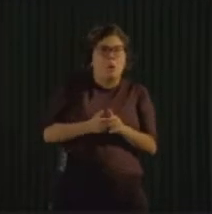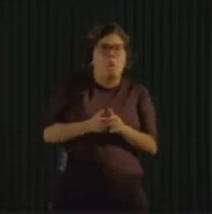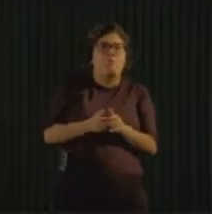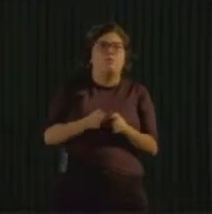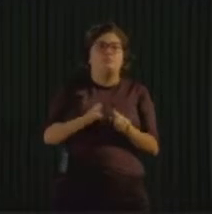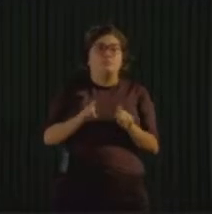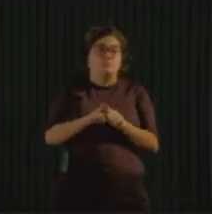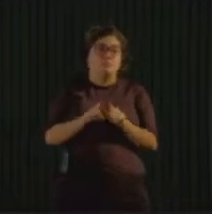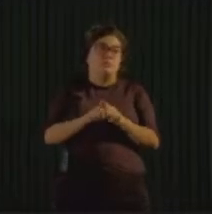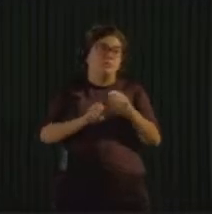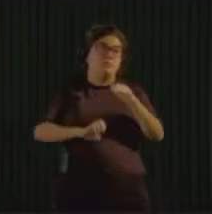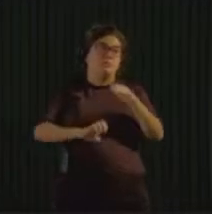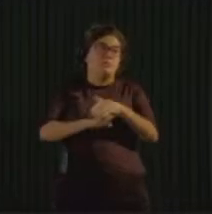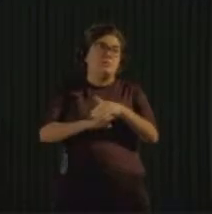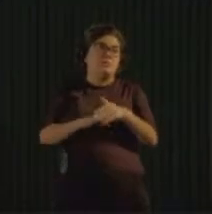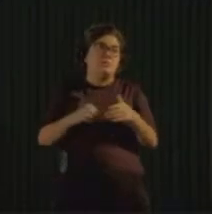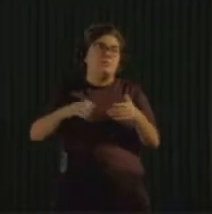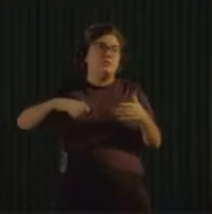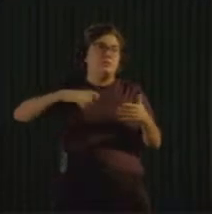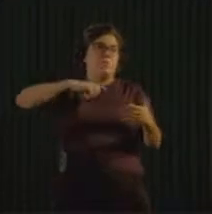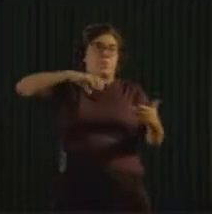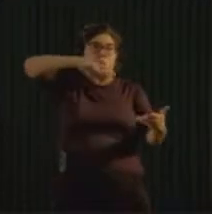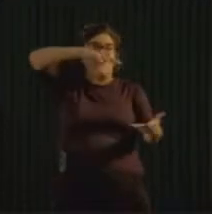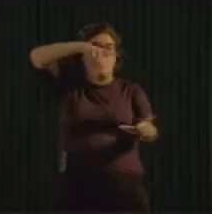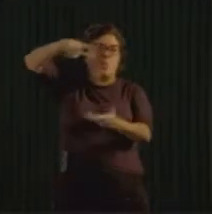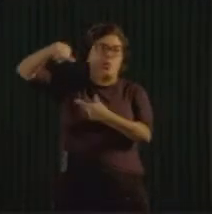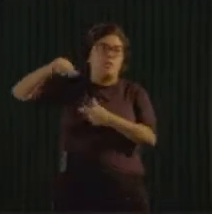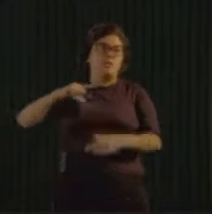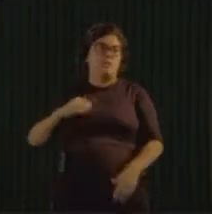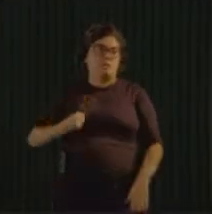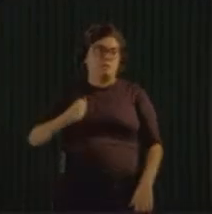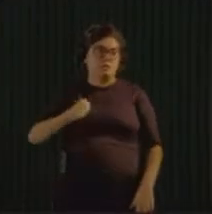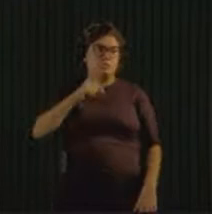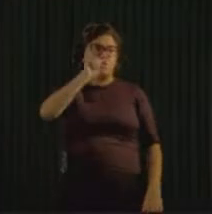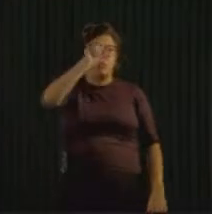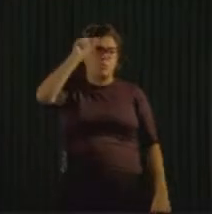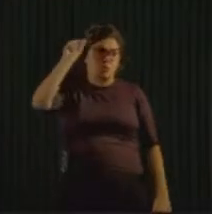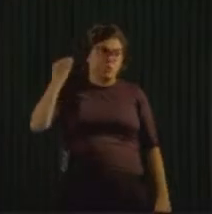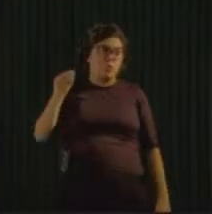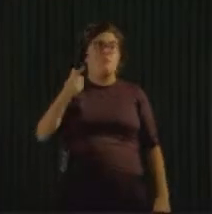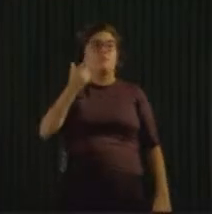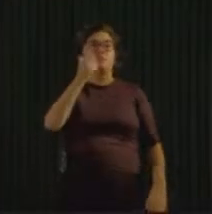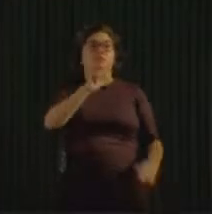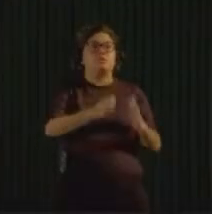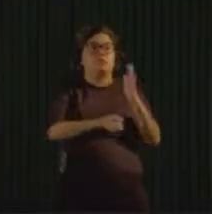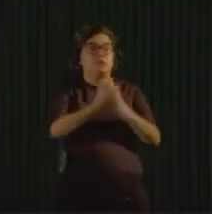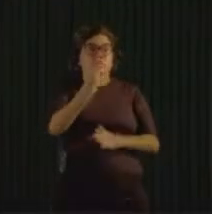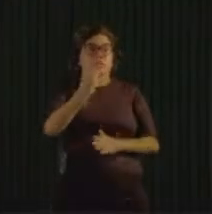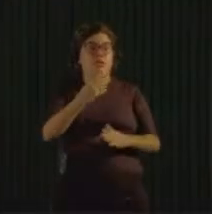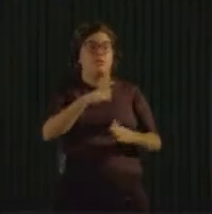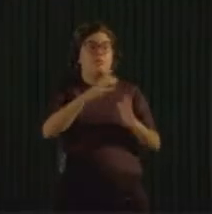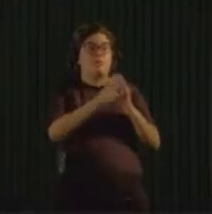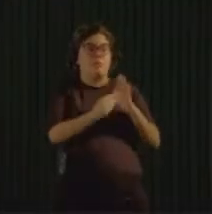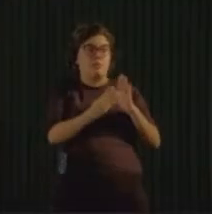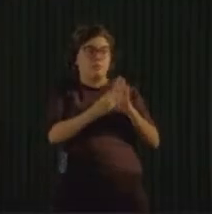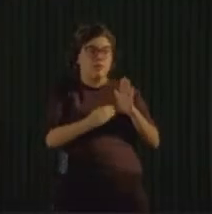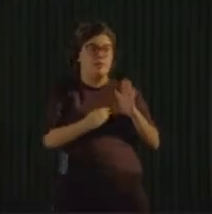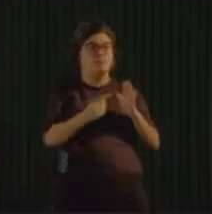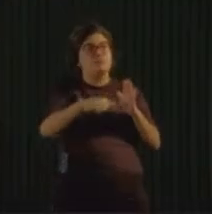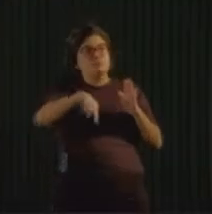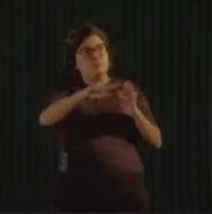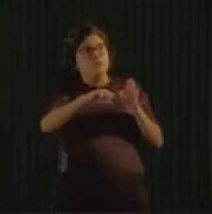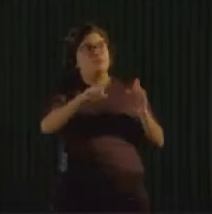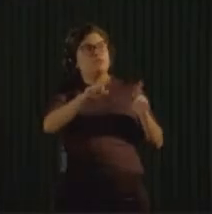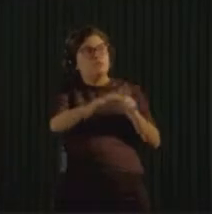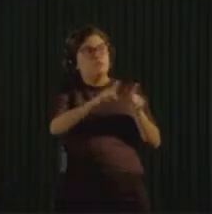scale businesses, to also co-create the model in the local context. So they can also learn from the process